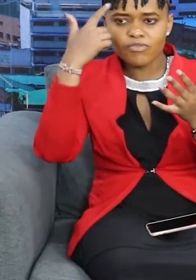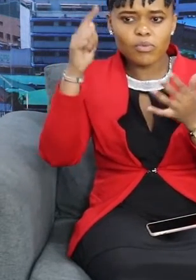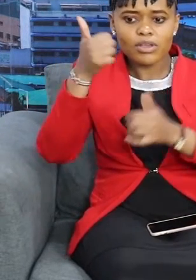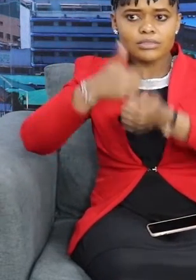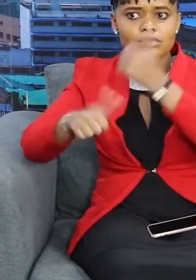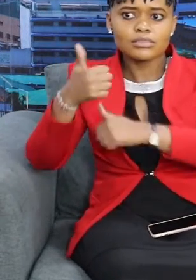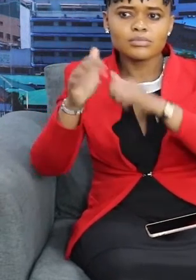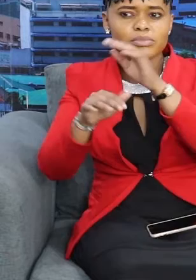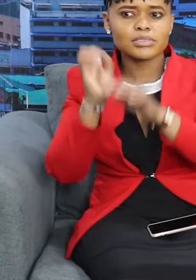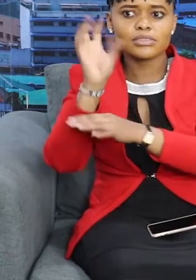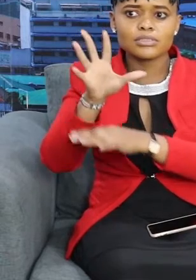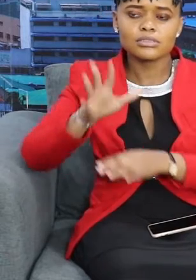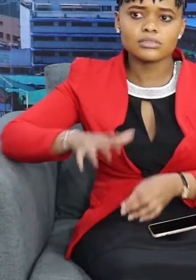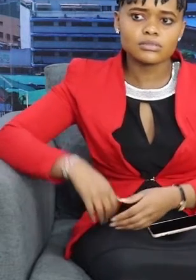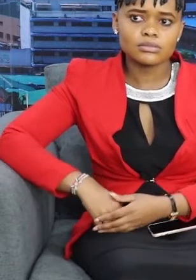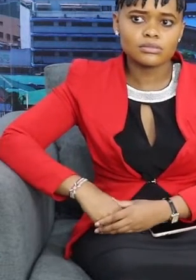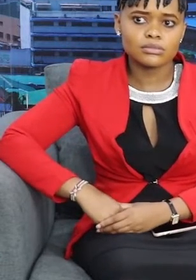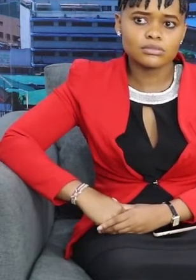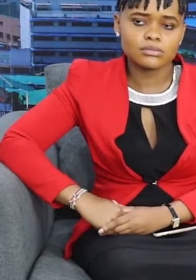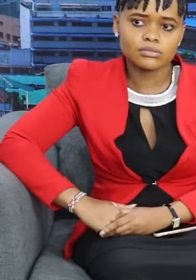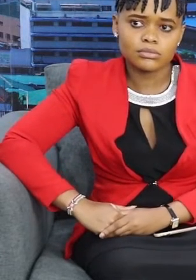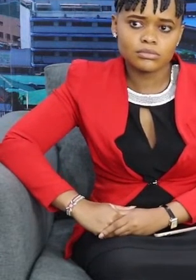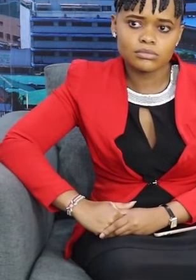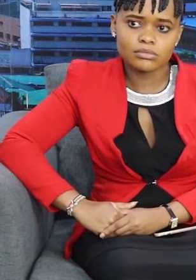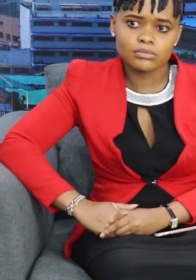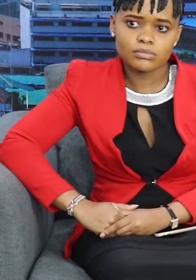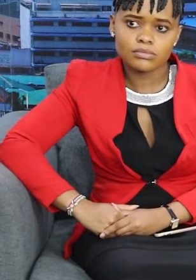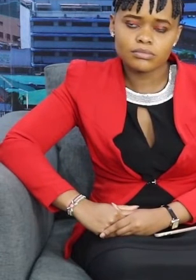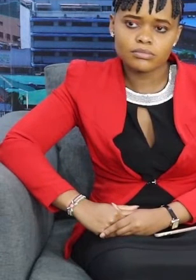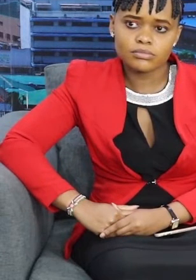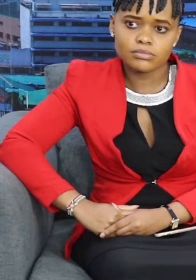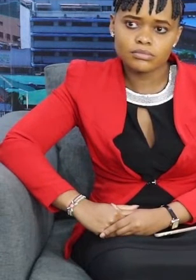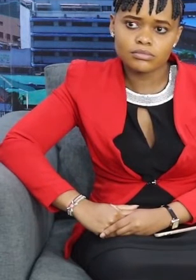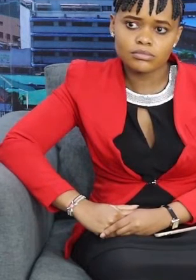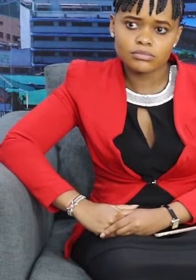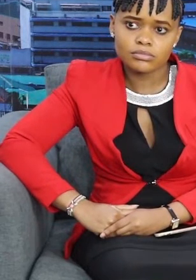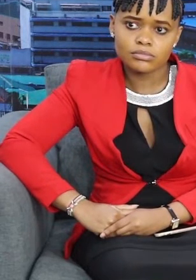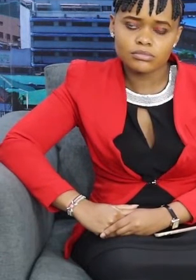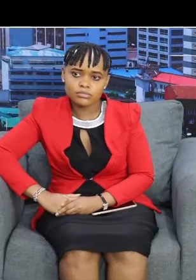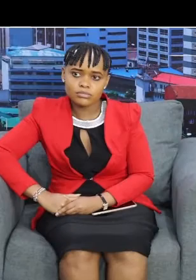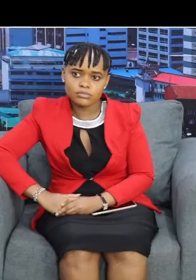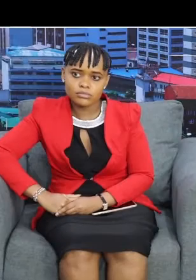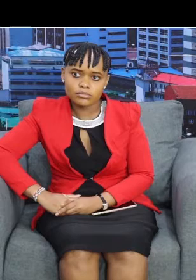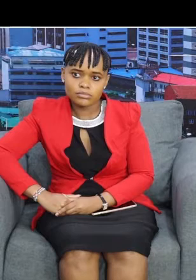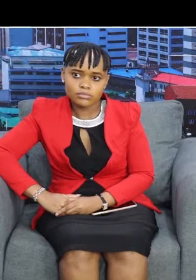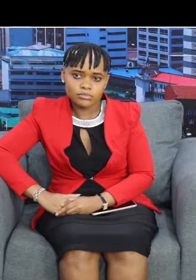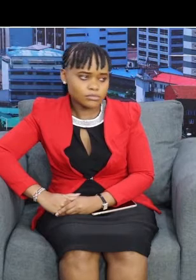Do you have any other thing that you do apart from filmmaking and makeup?